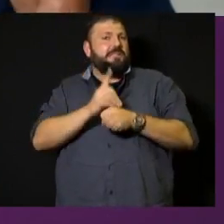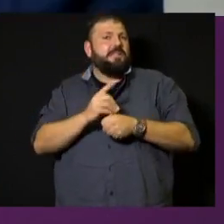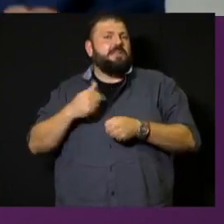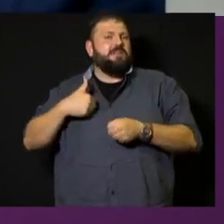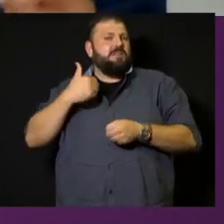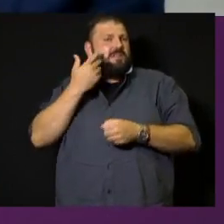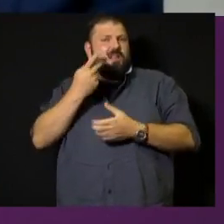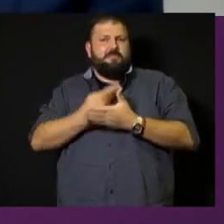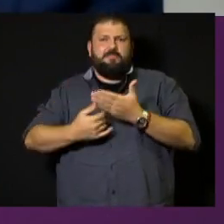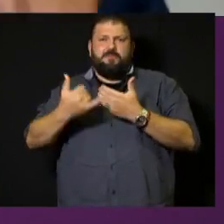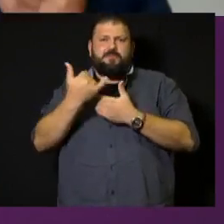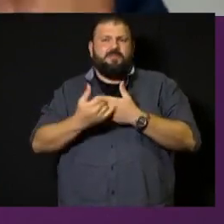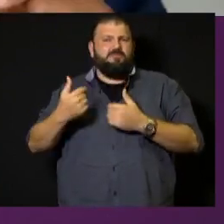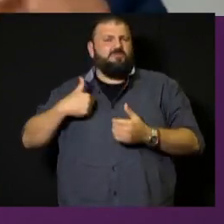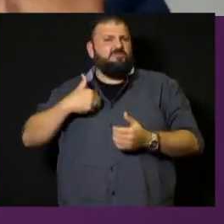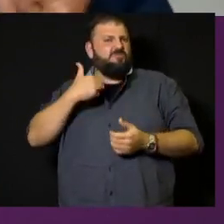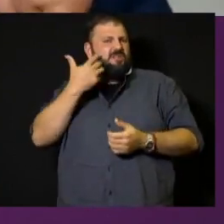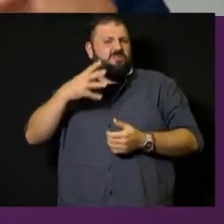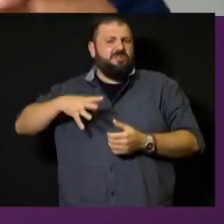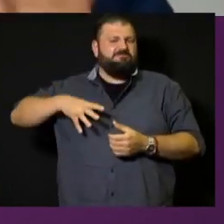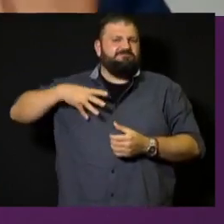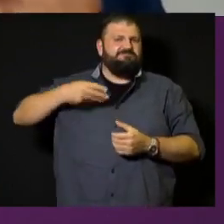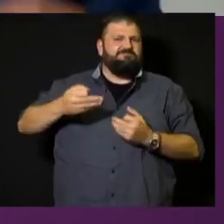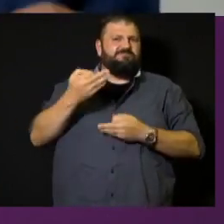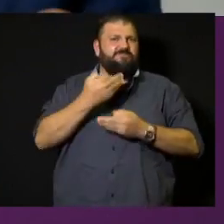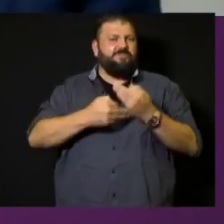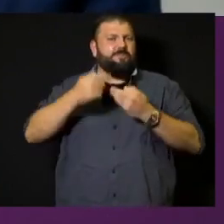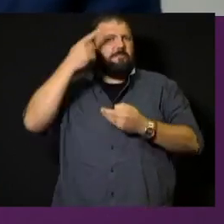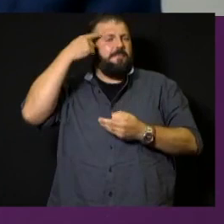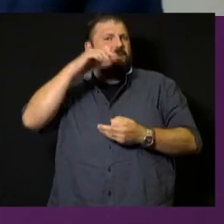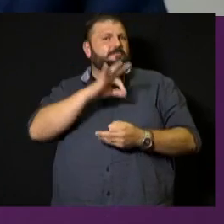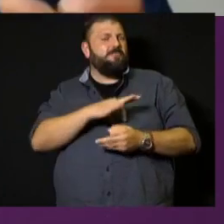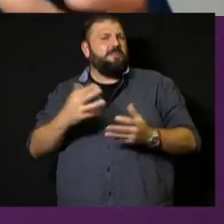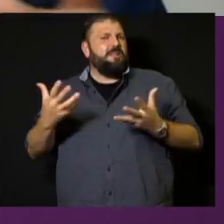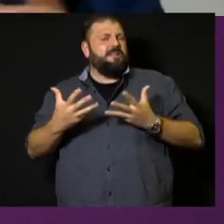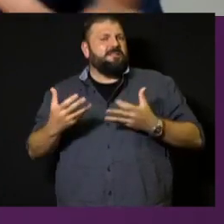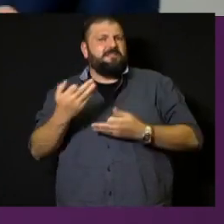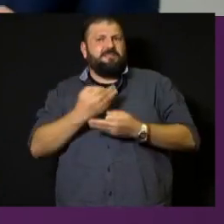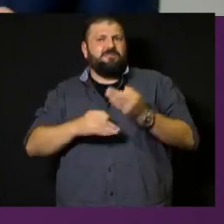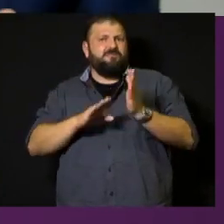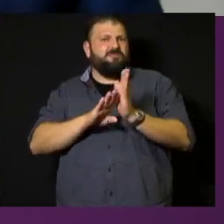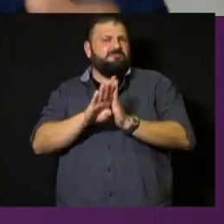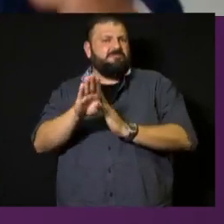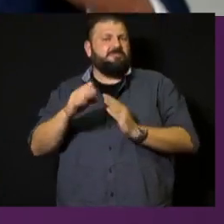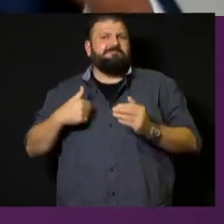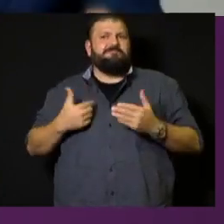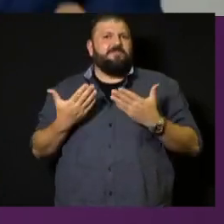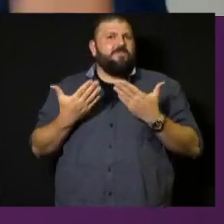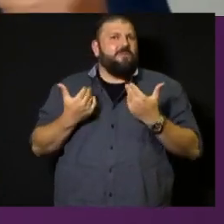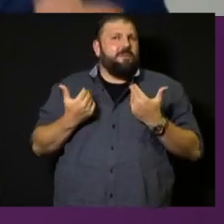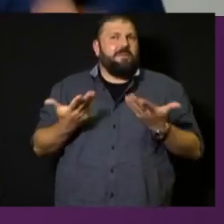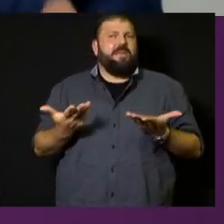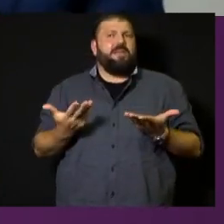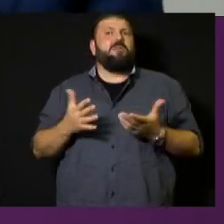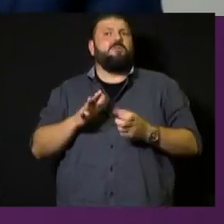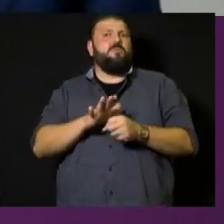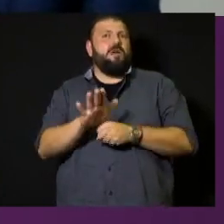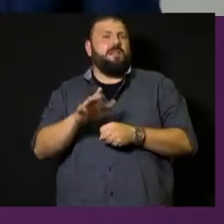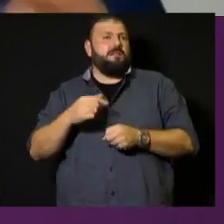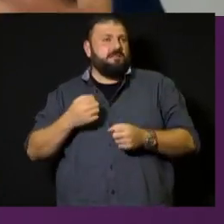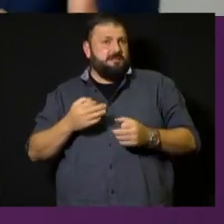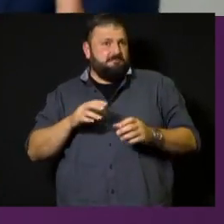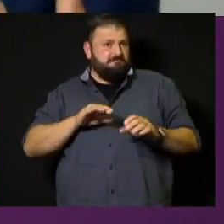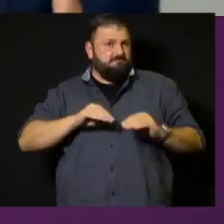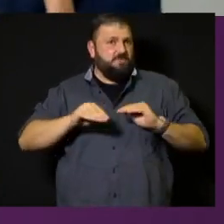The very first day I decided to support this project, I bet on winning. That's one of the things we did. There was no